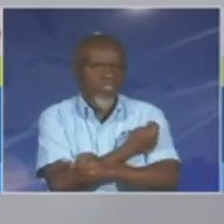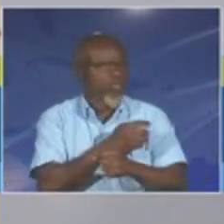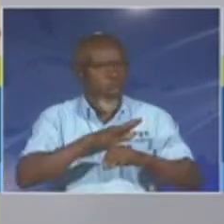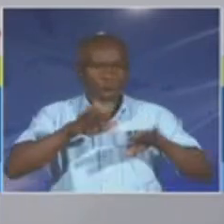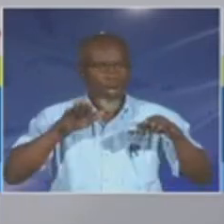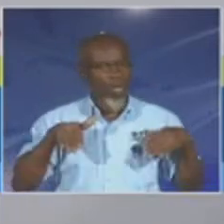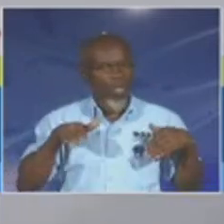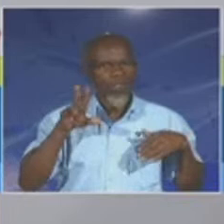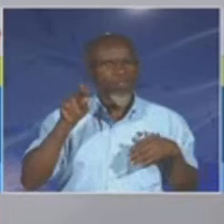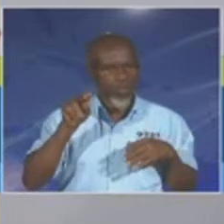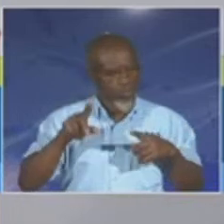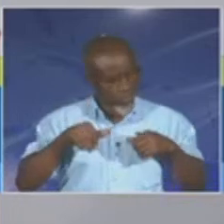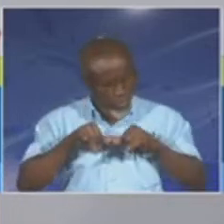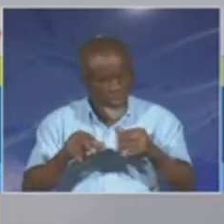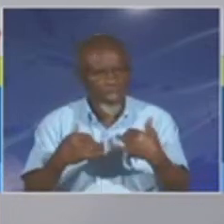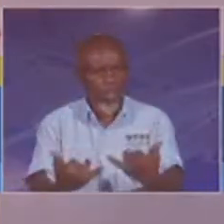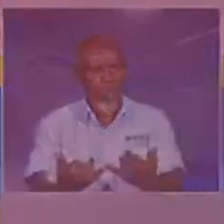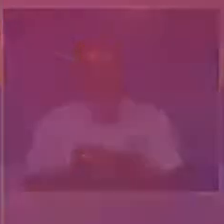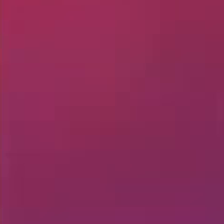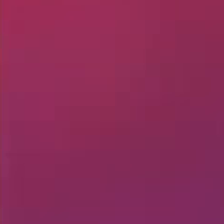safe and goodbye for now.